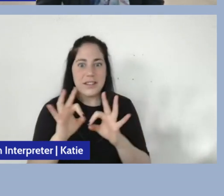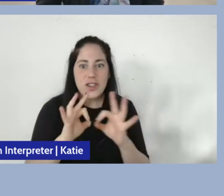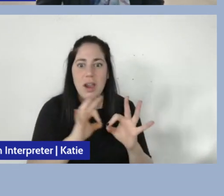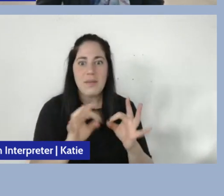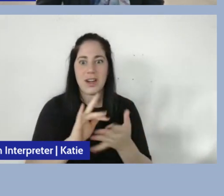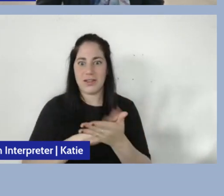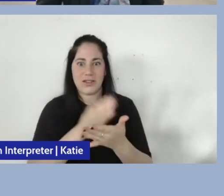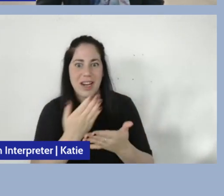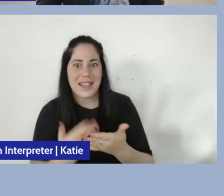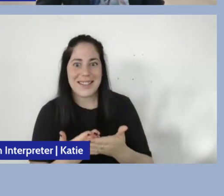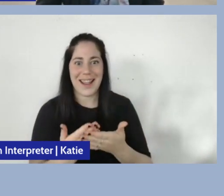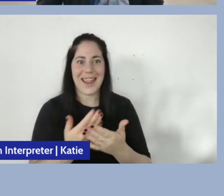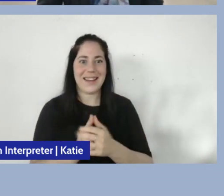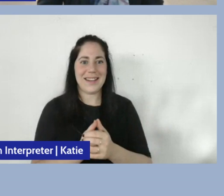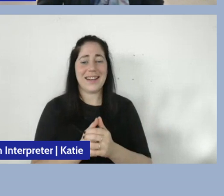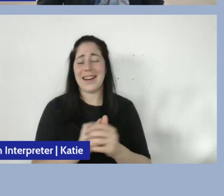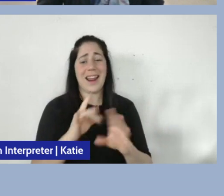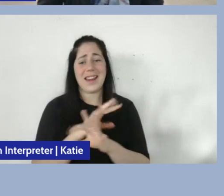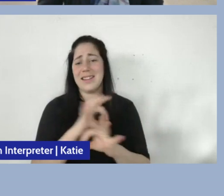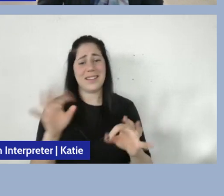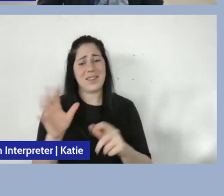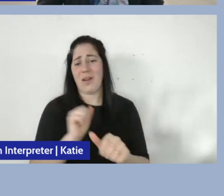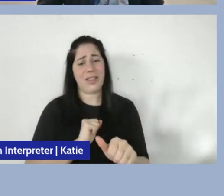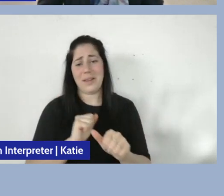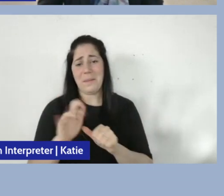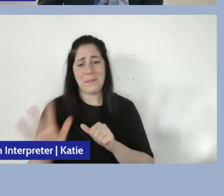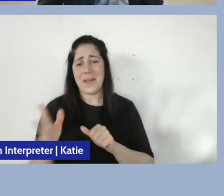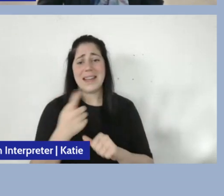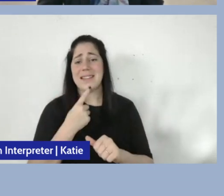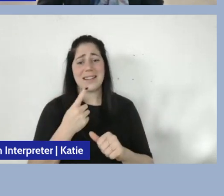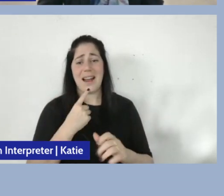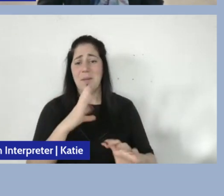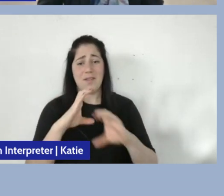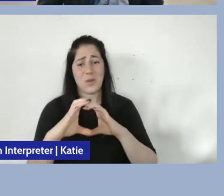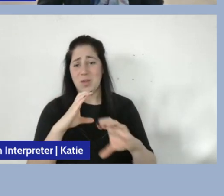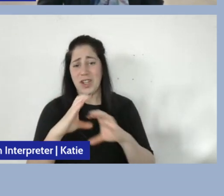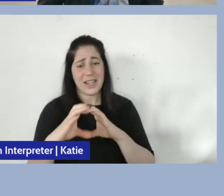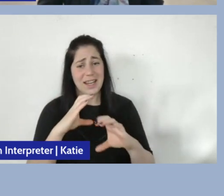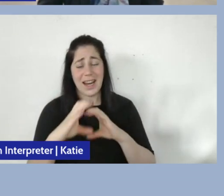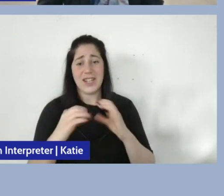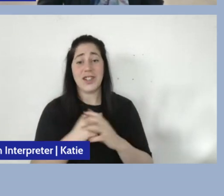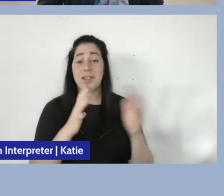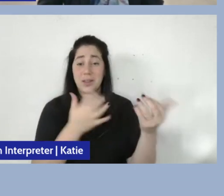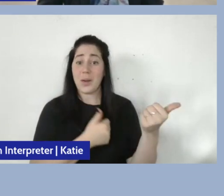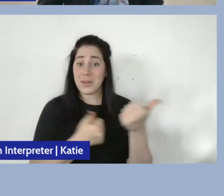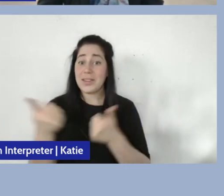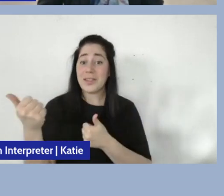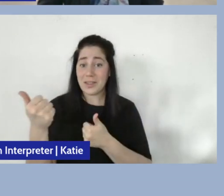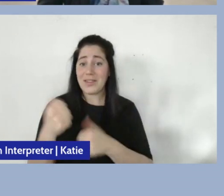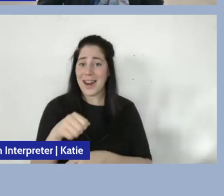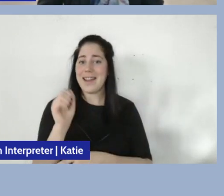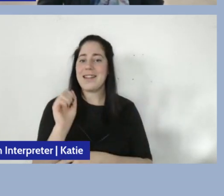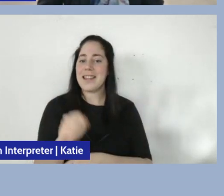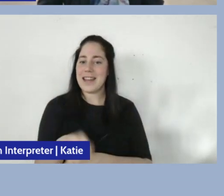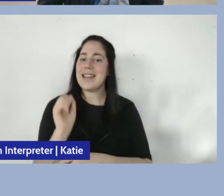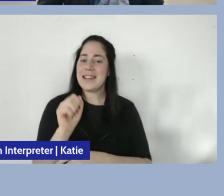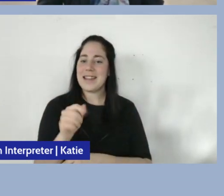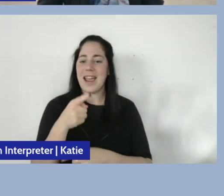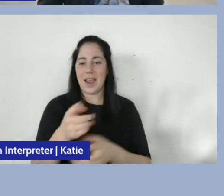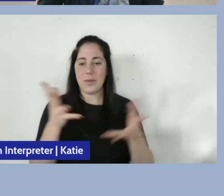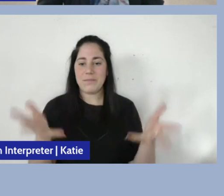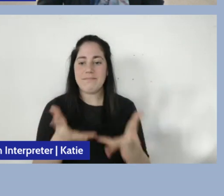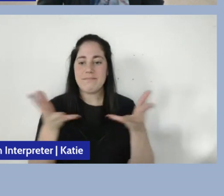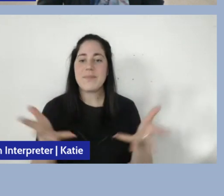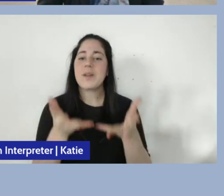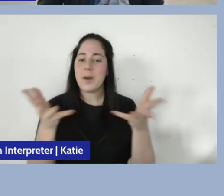not the best form of communication with that older person. So really great to see these initiatives promoting